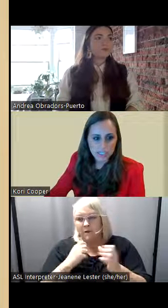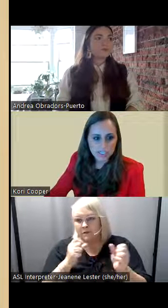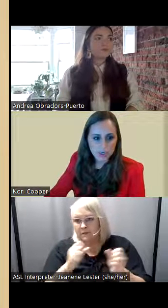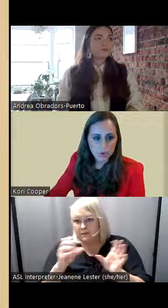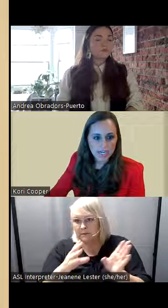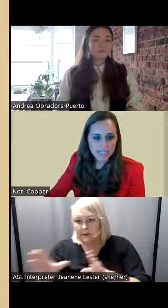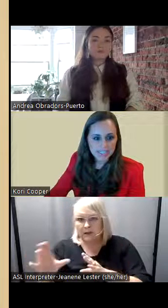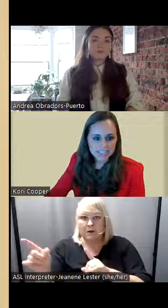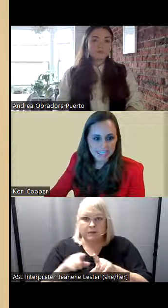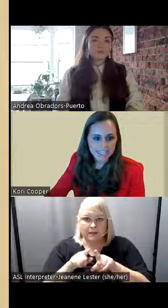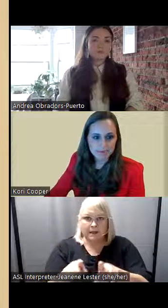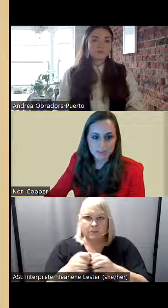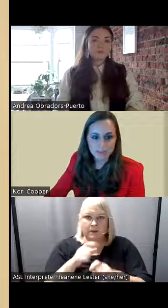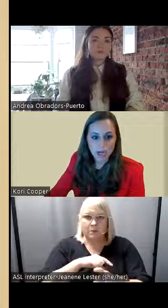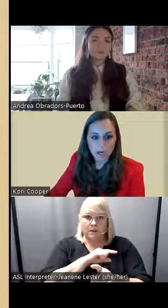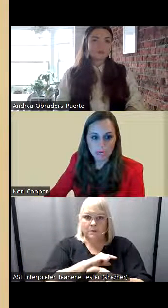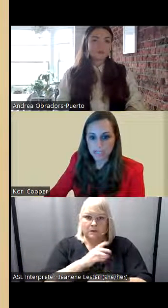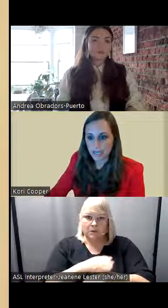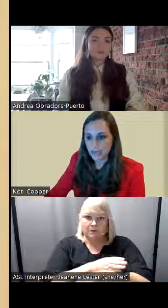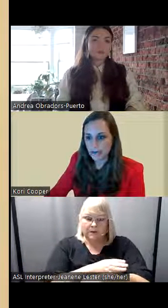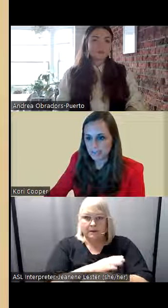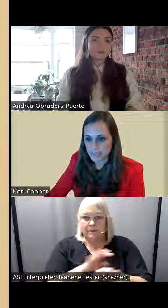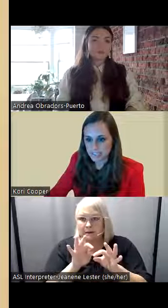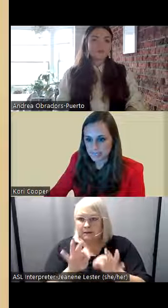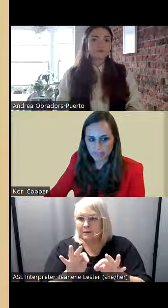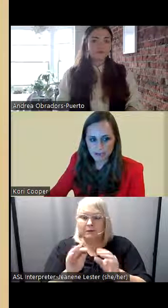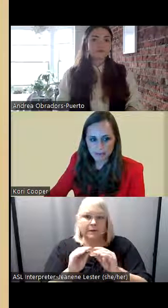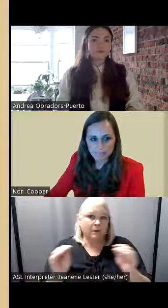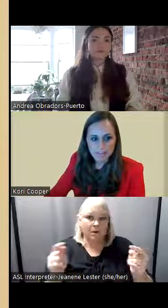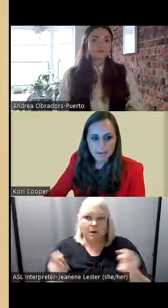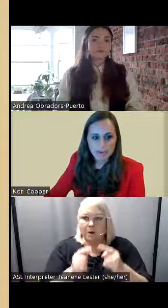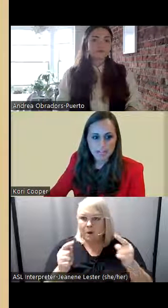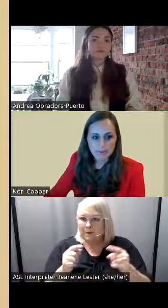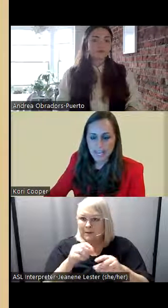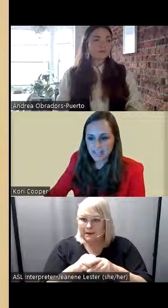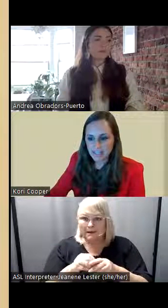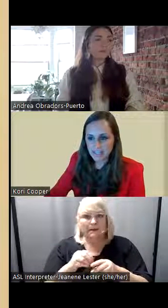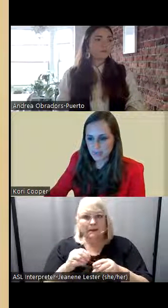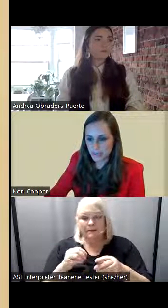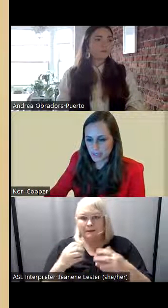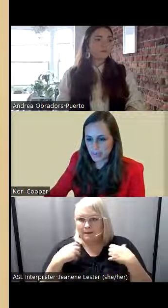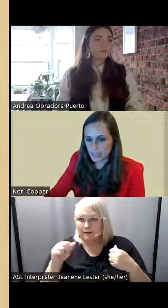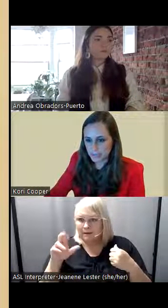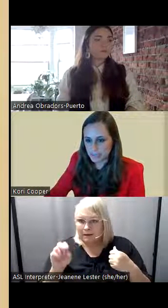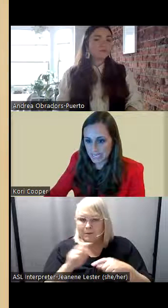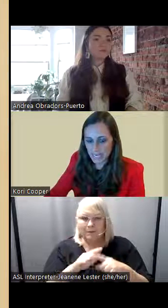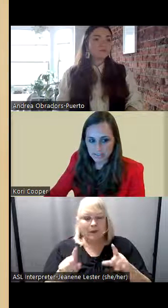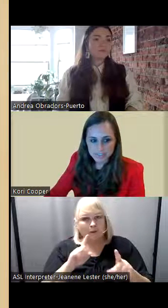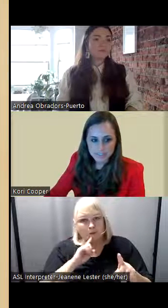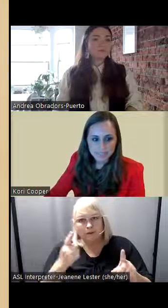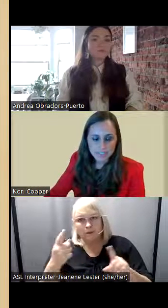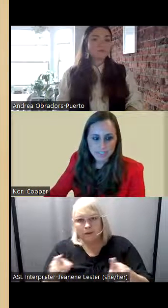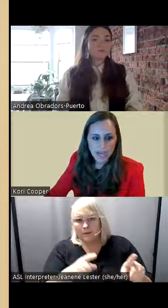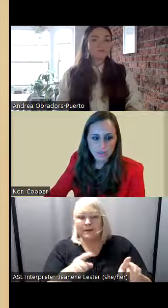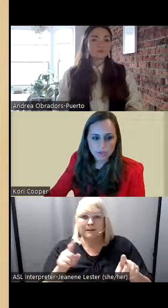improvement. So in an ideal state, preventable harm does not occur in the process of healthcare. But in reality, as we all know, humans make